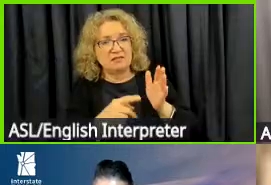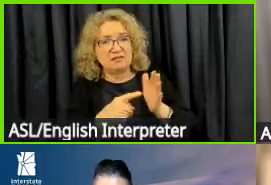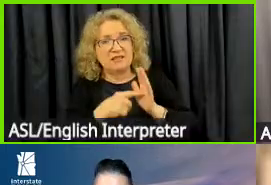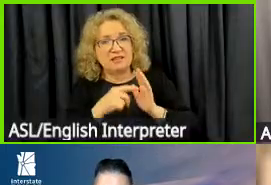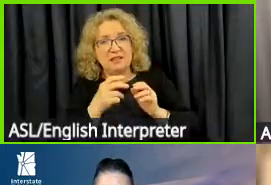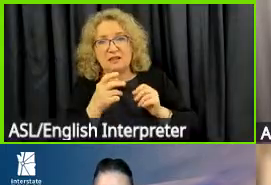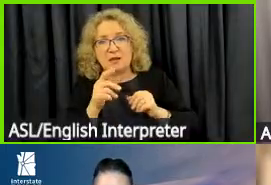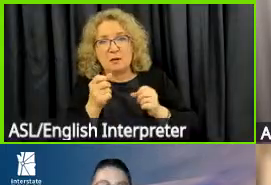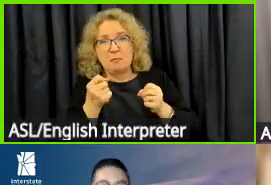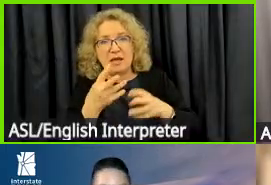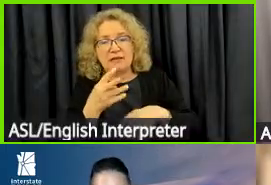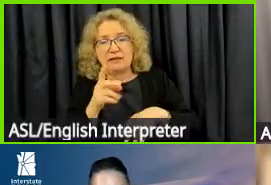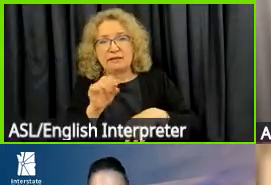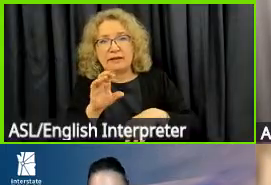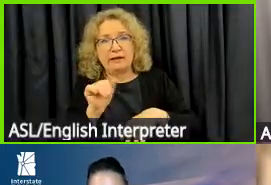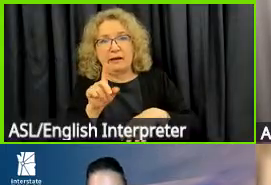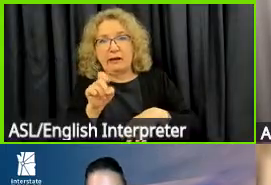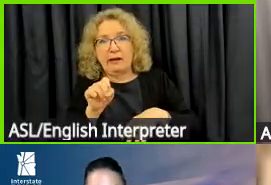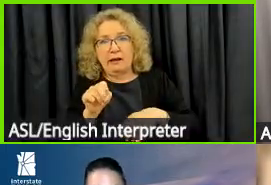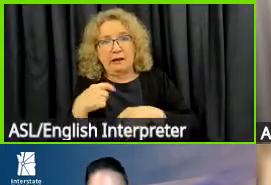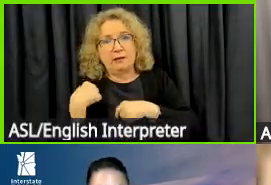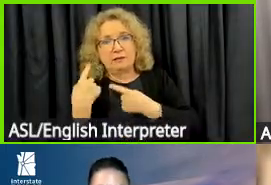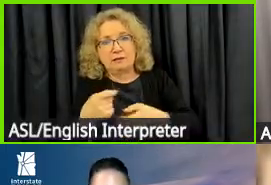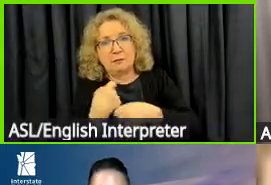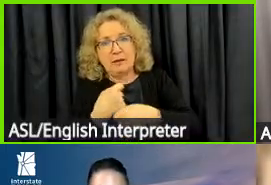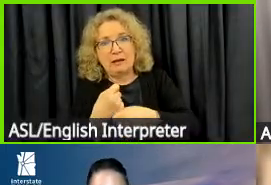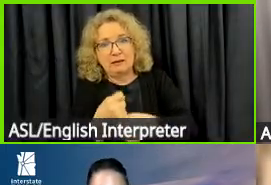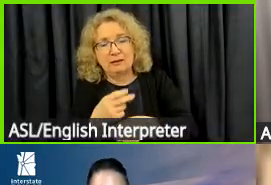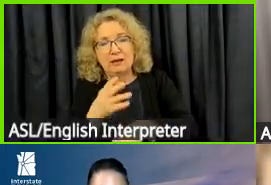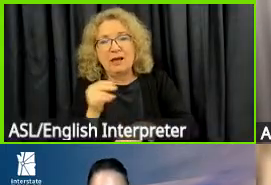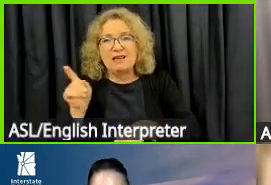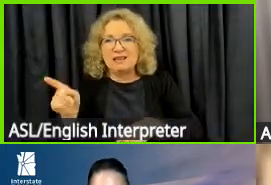And you were there in the beginning of it.